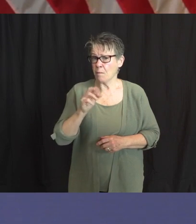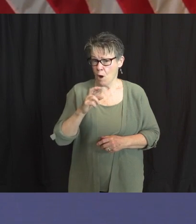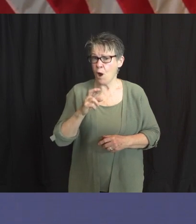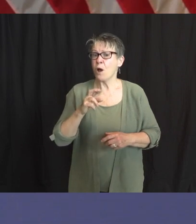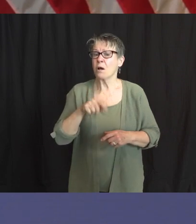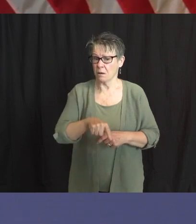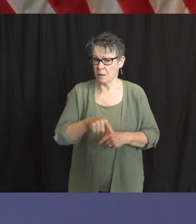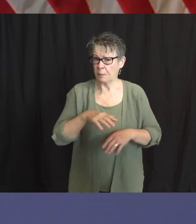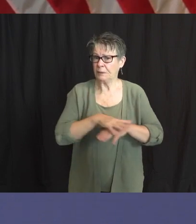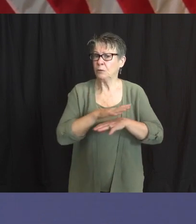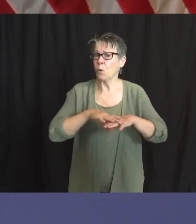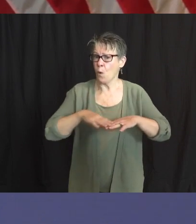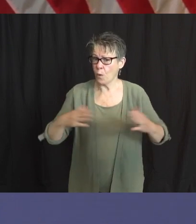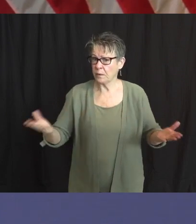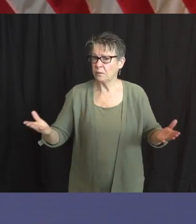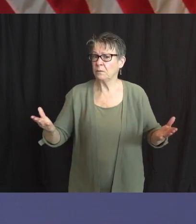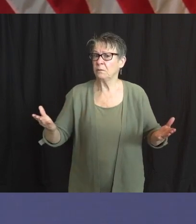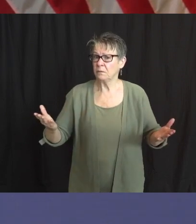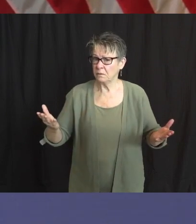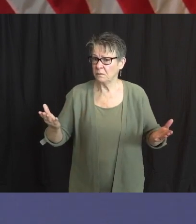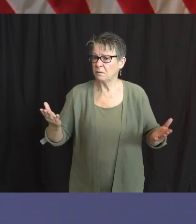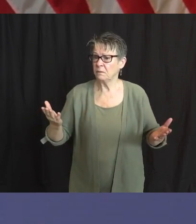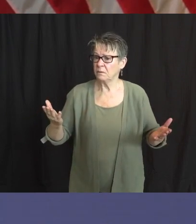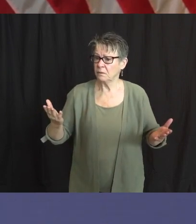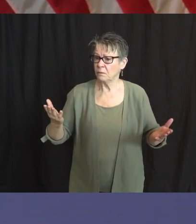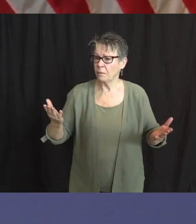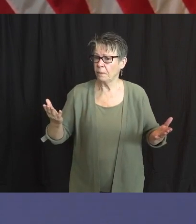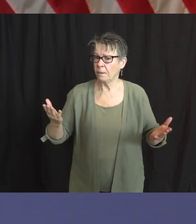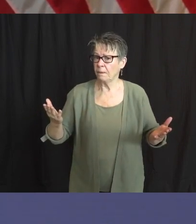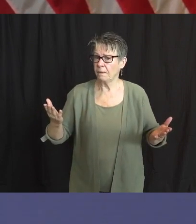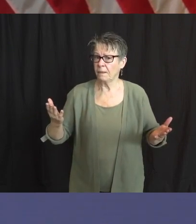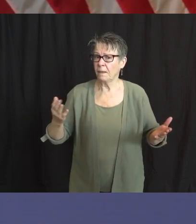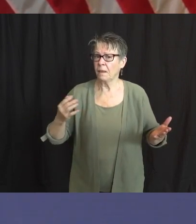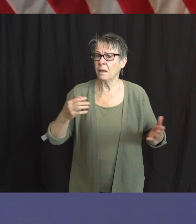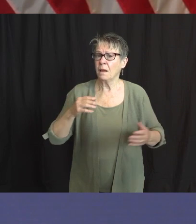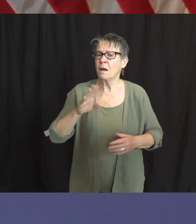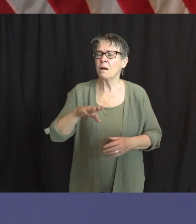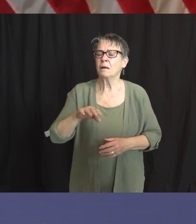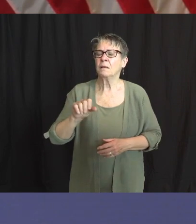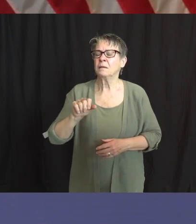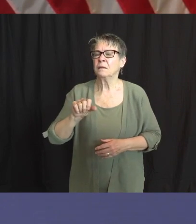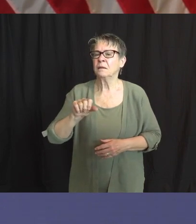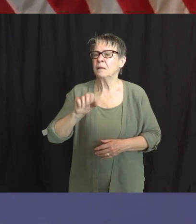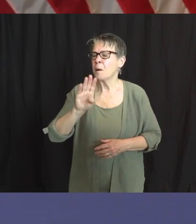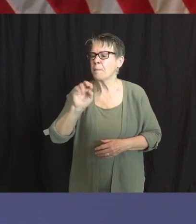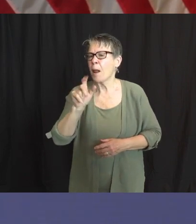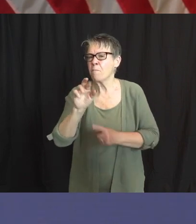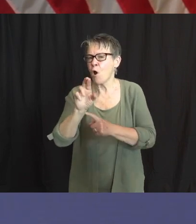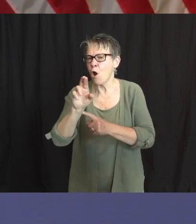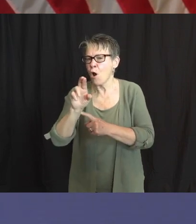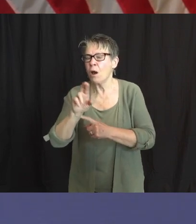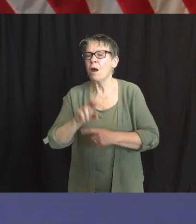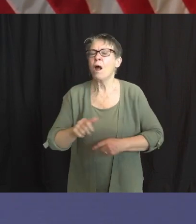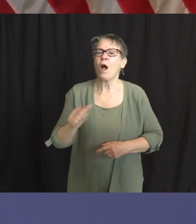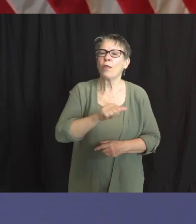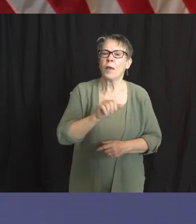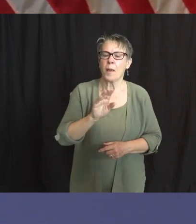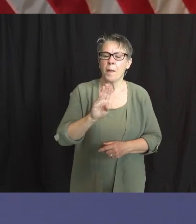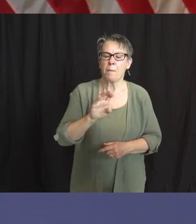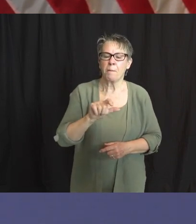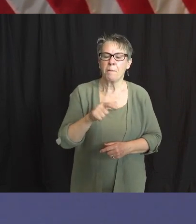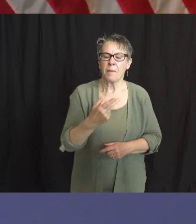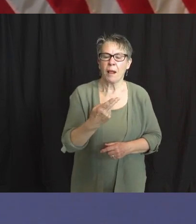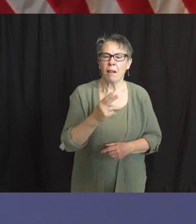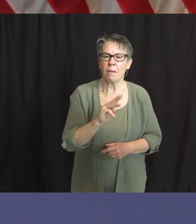eases into reopening, we'll have a situation where some towns enforce the rules and some towns don't? Do the crowds on the boardwalks and the